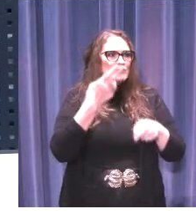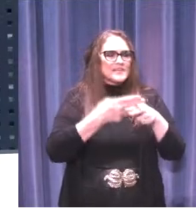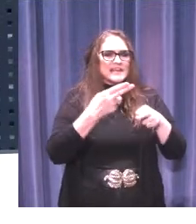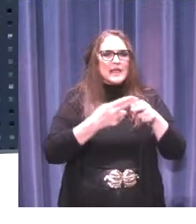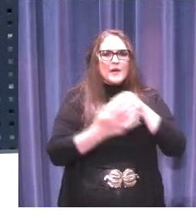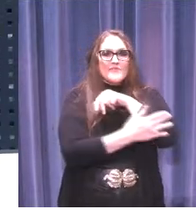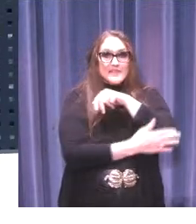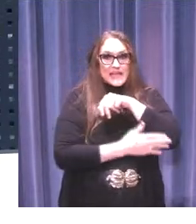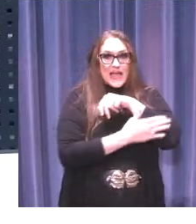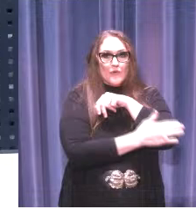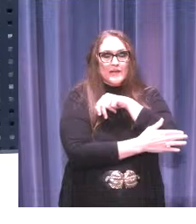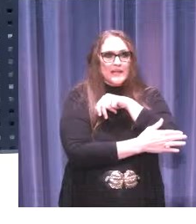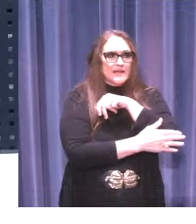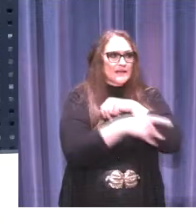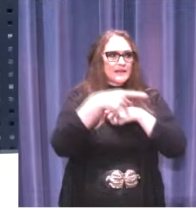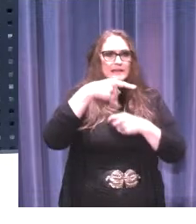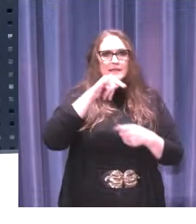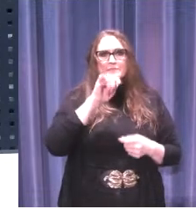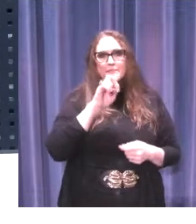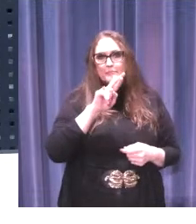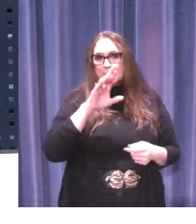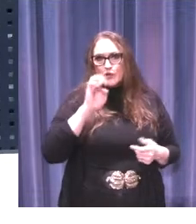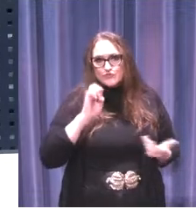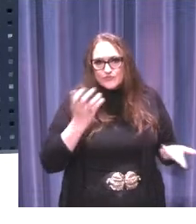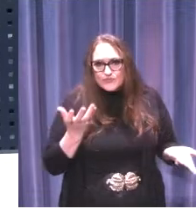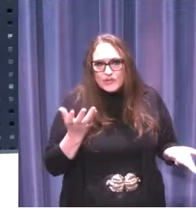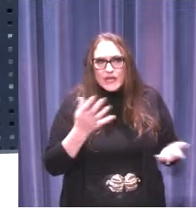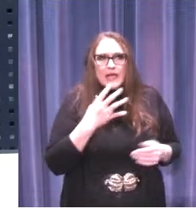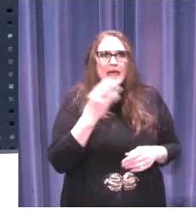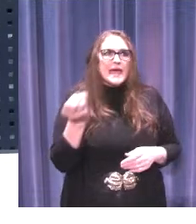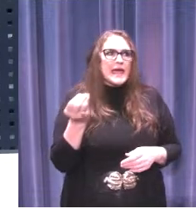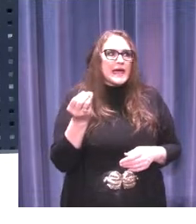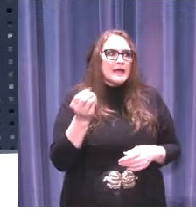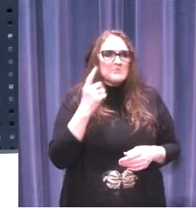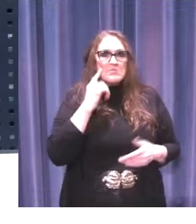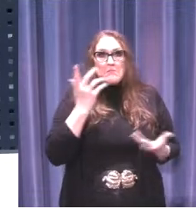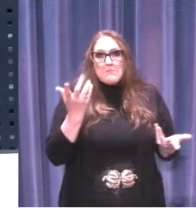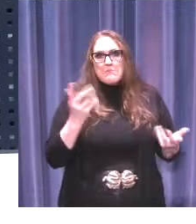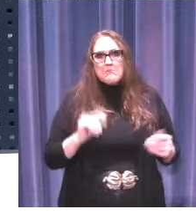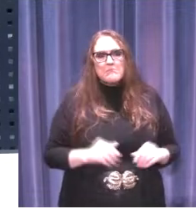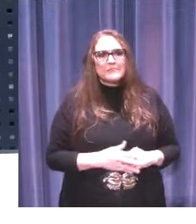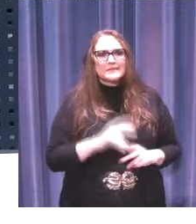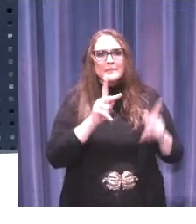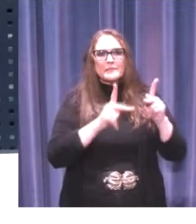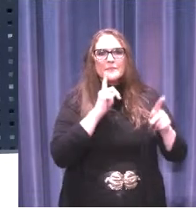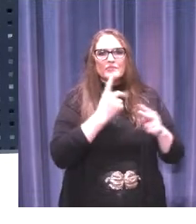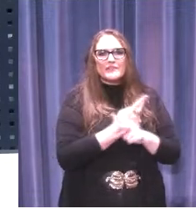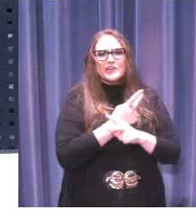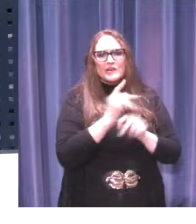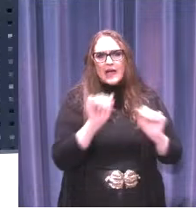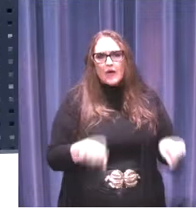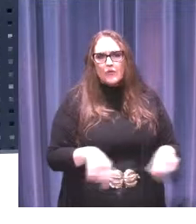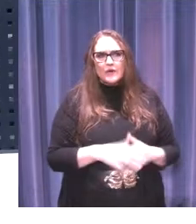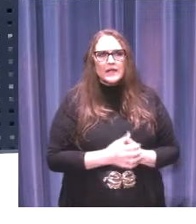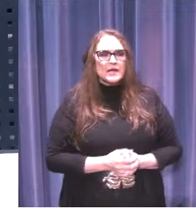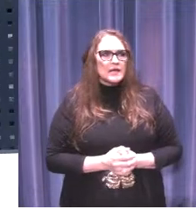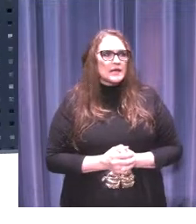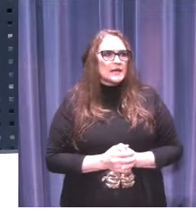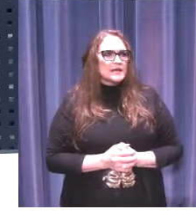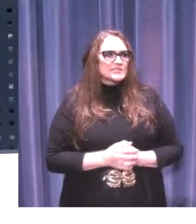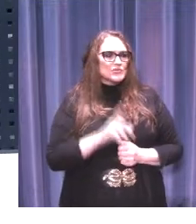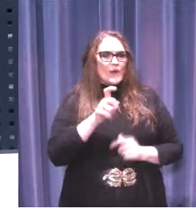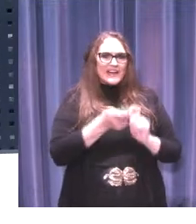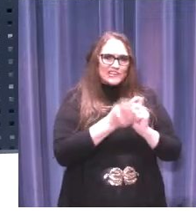county, Pierce, and I thought people could figure that out, and so I